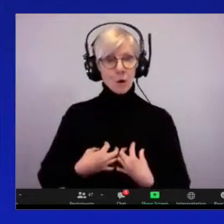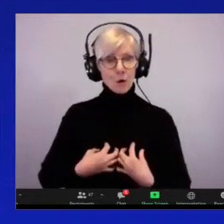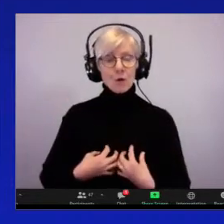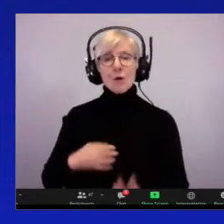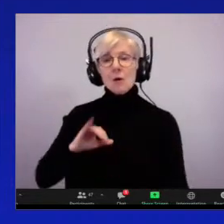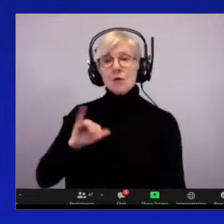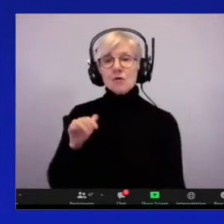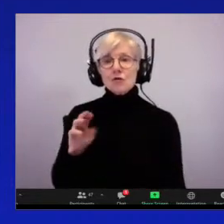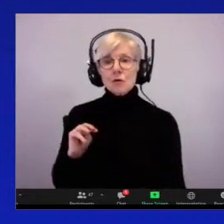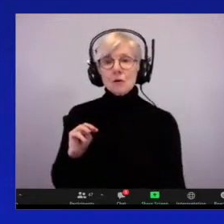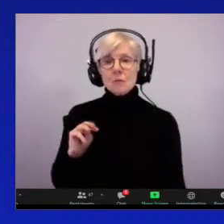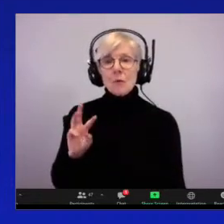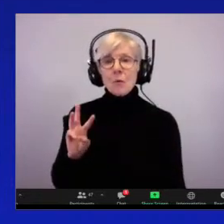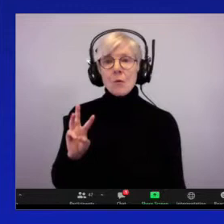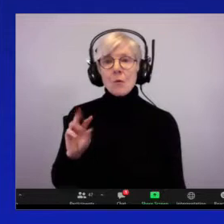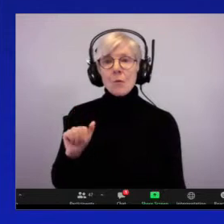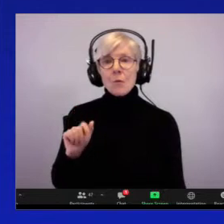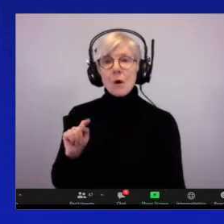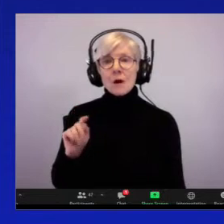words.